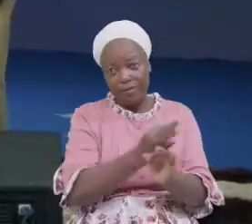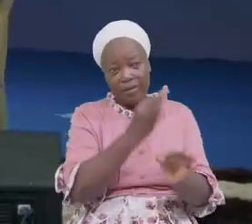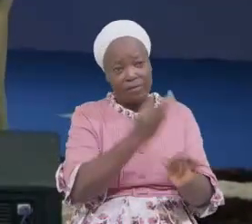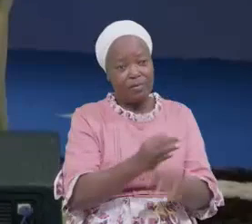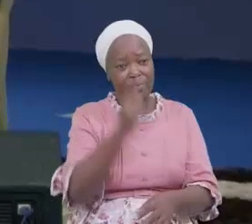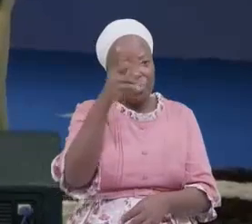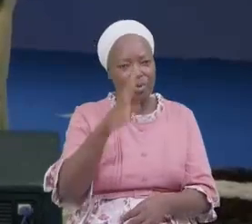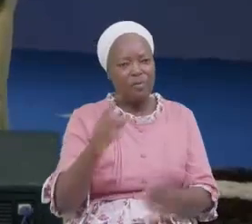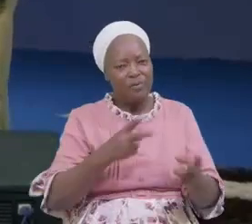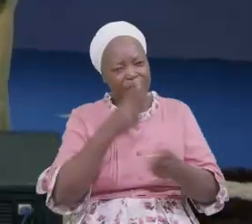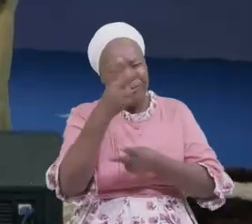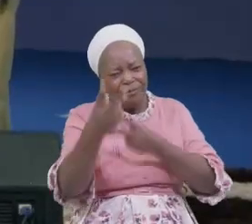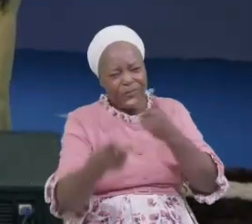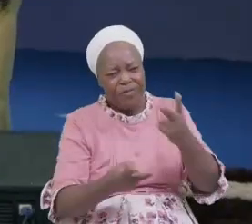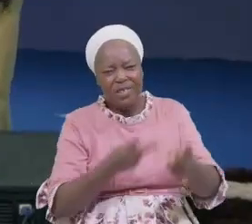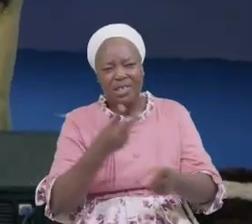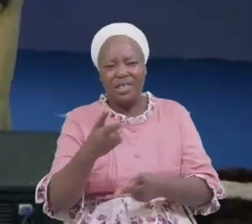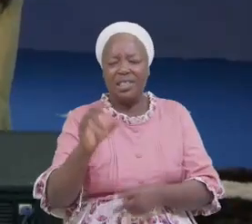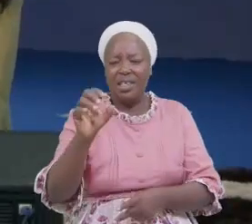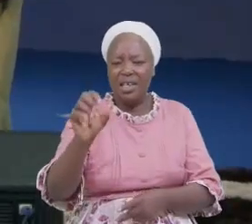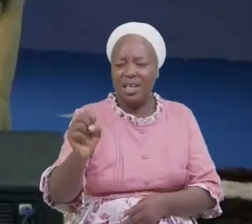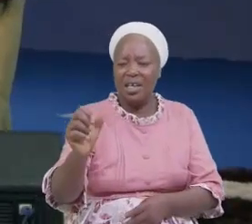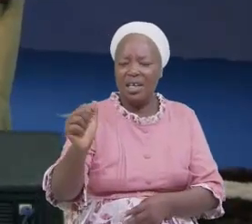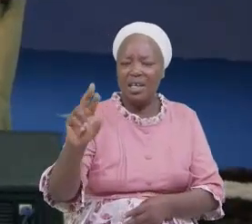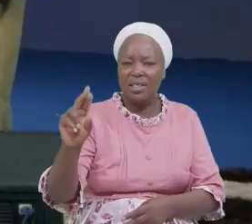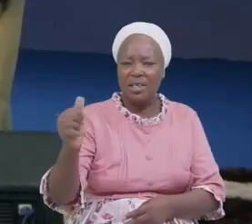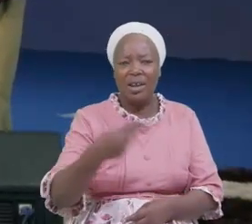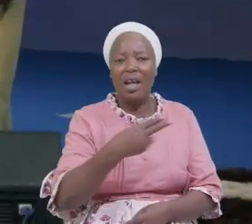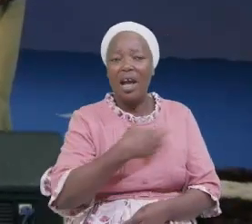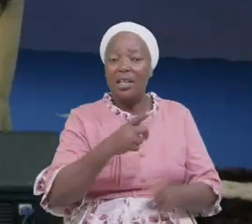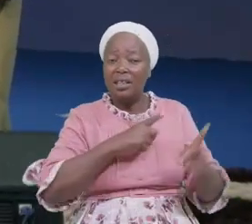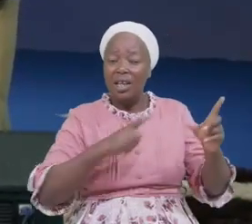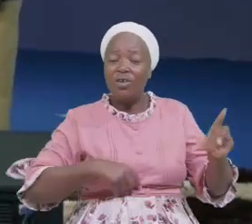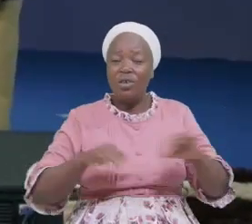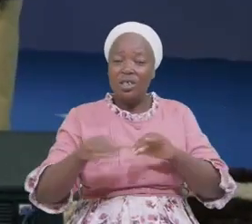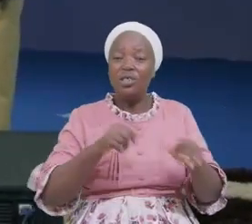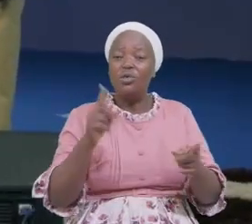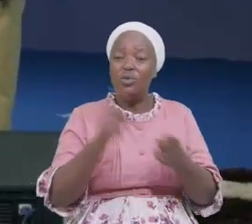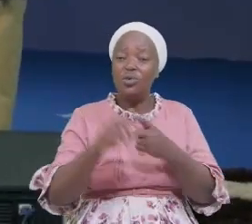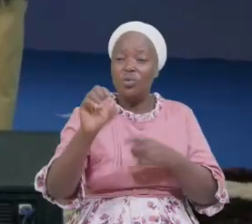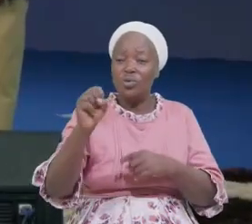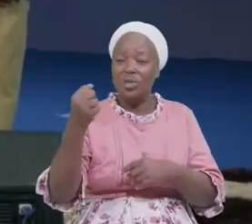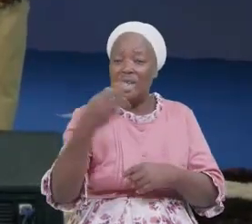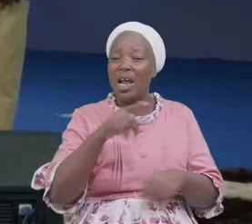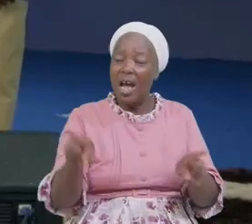Lord did unto Sarah as he had spoken.